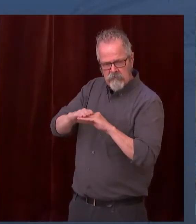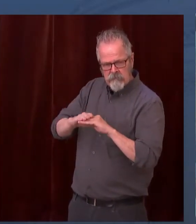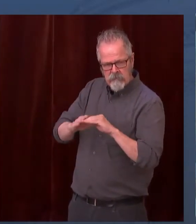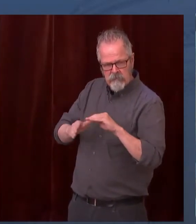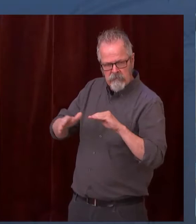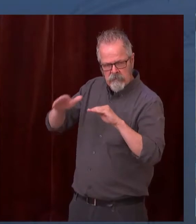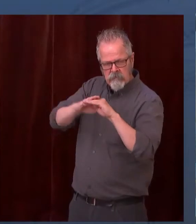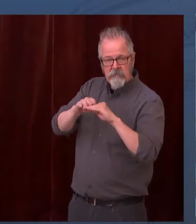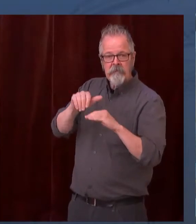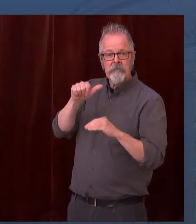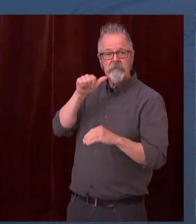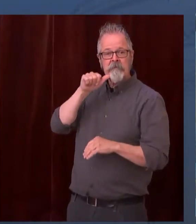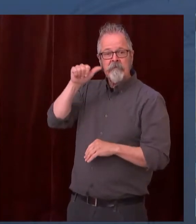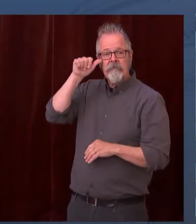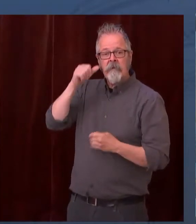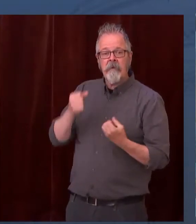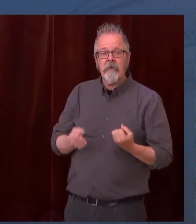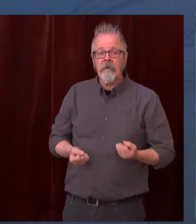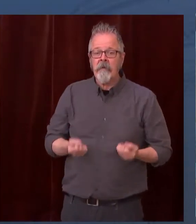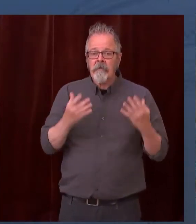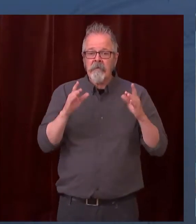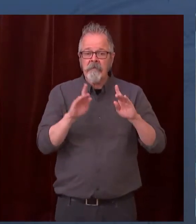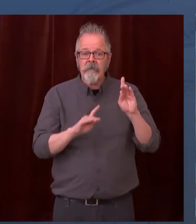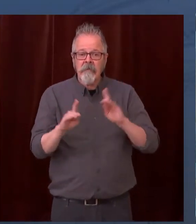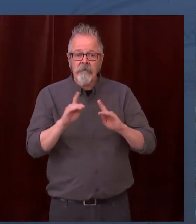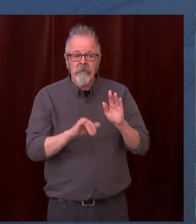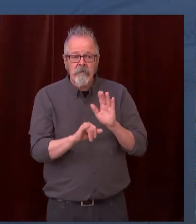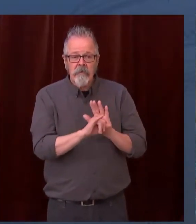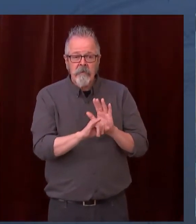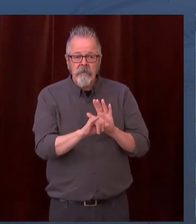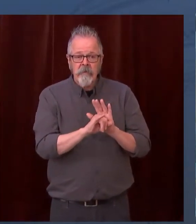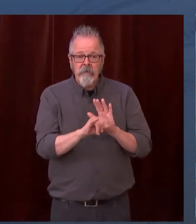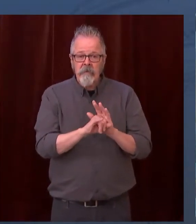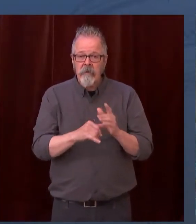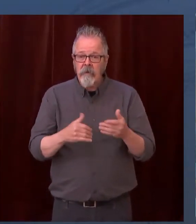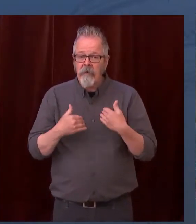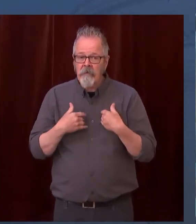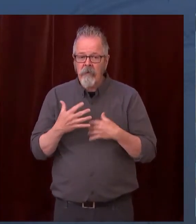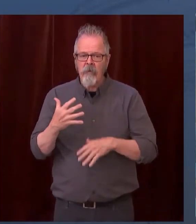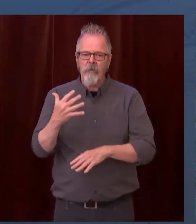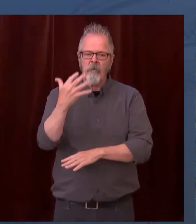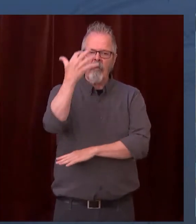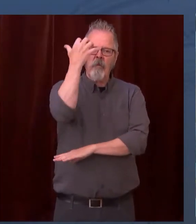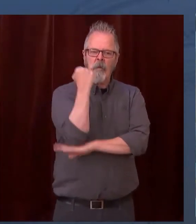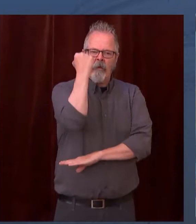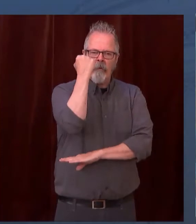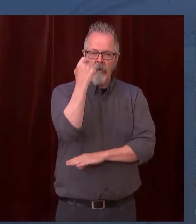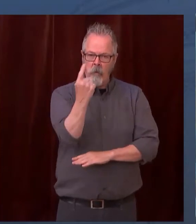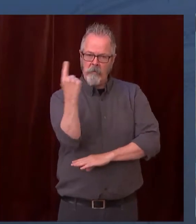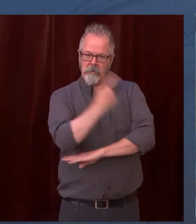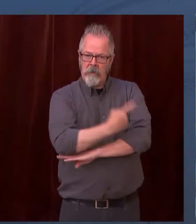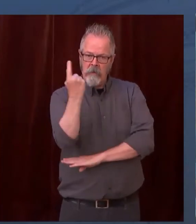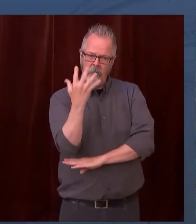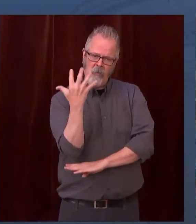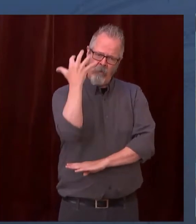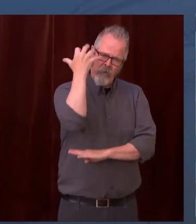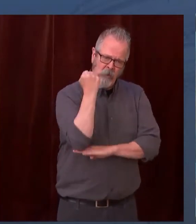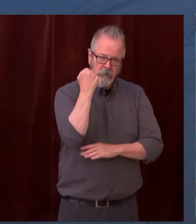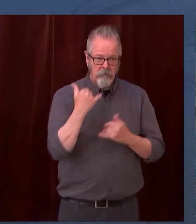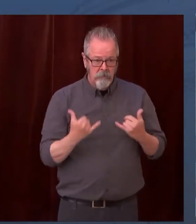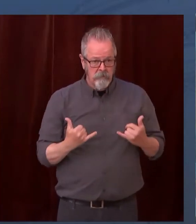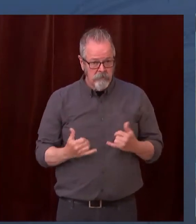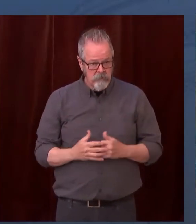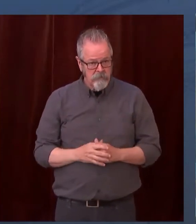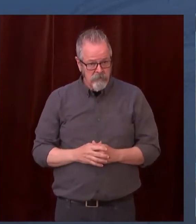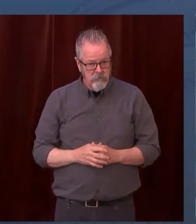And today, it looks like we're going to report over 700 cases today. While testing has increased significantly over the last month, and